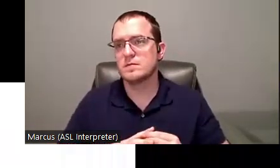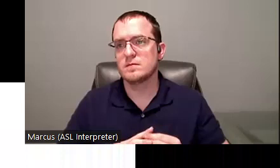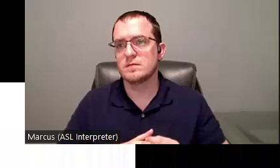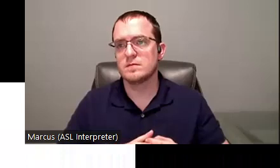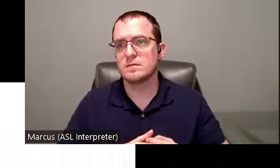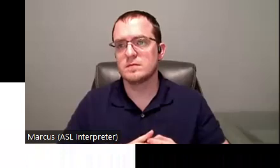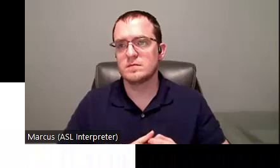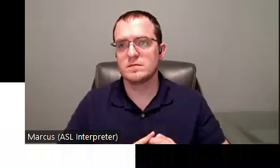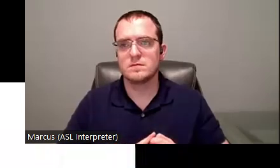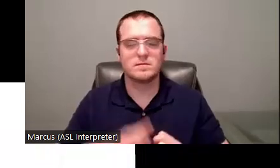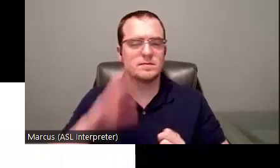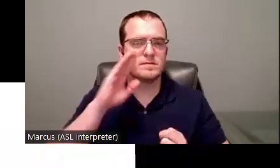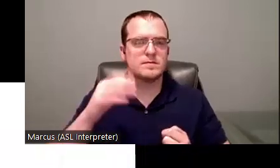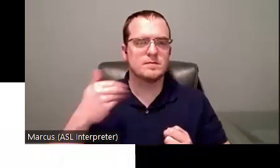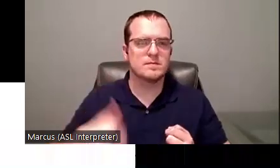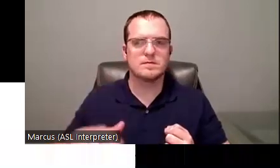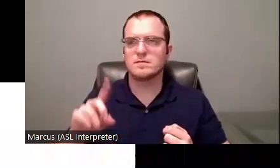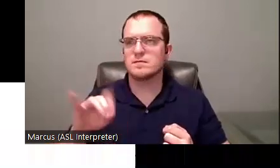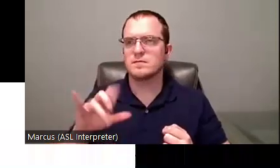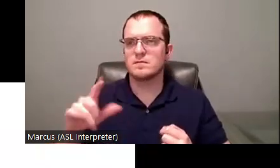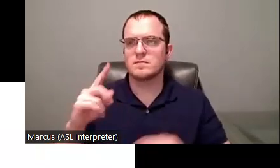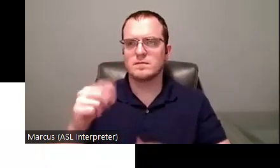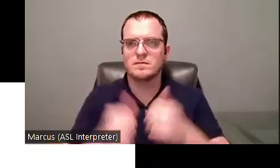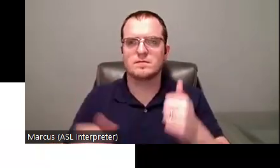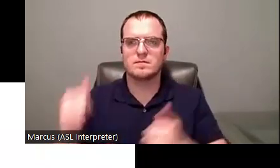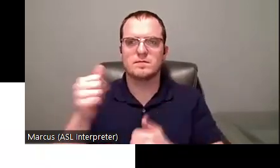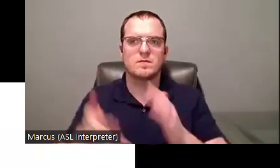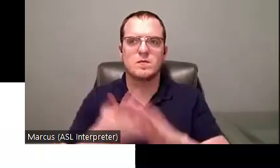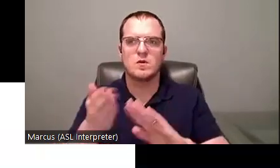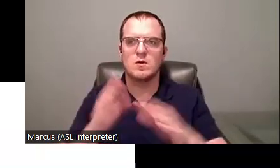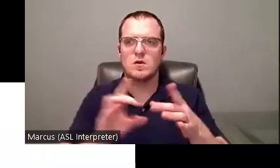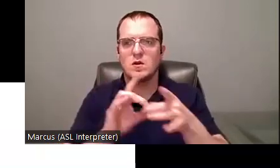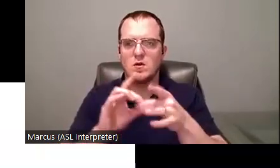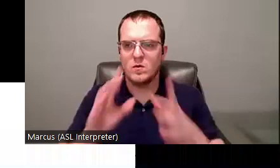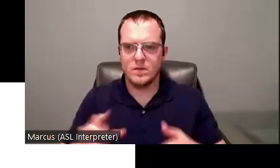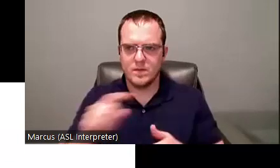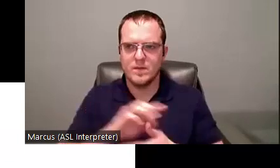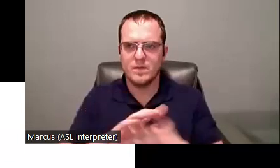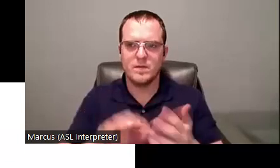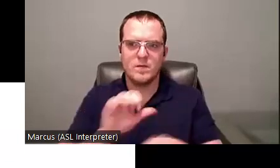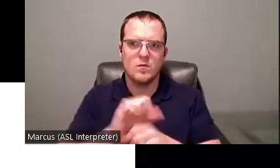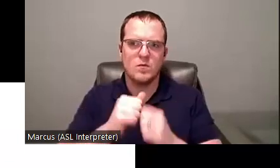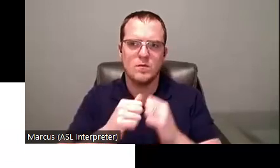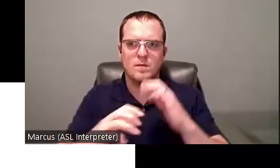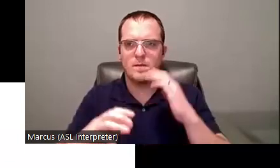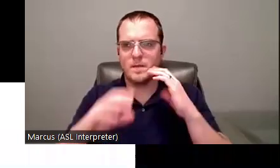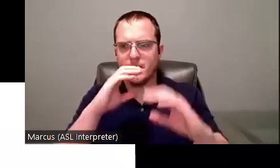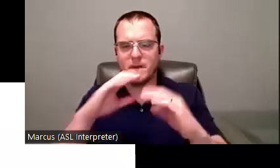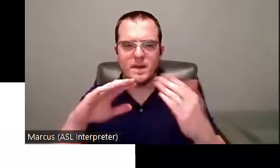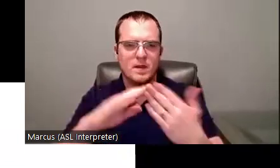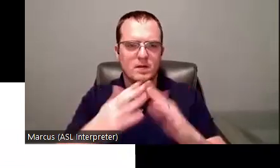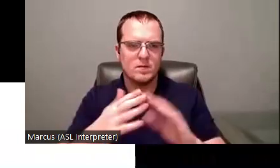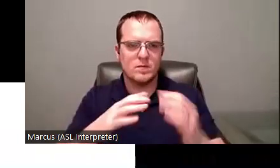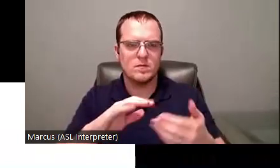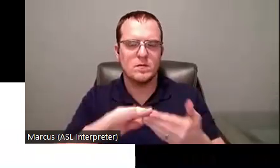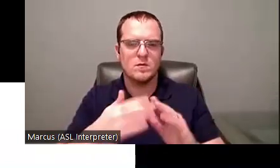Daniel Grantham. I am the Executive Operations Coordinator, and I work with the Communication and Community Relations